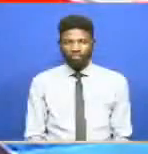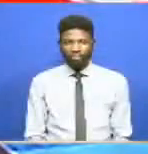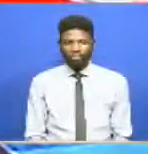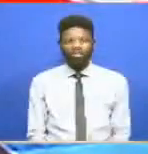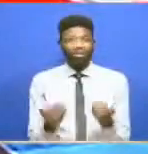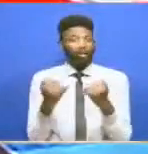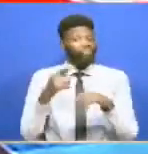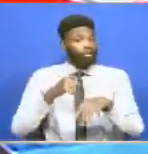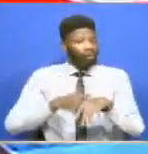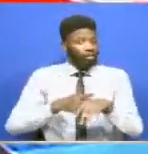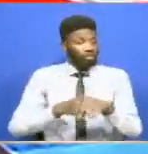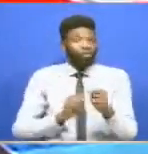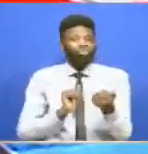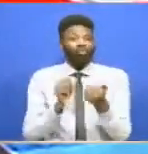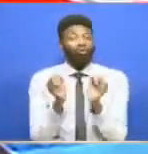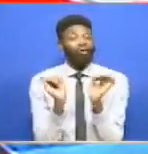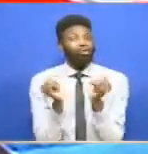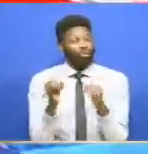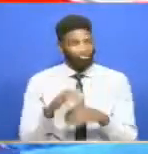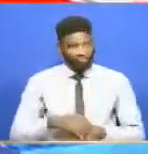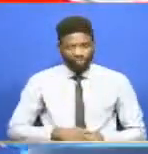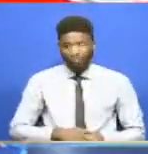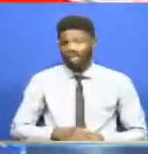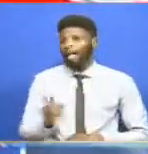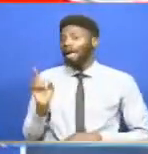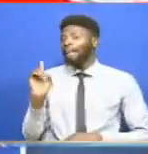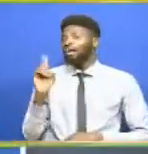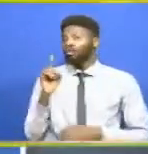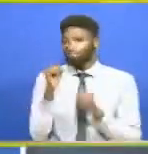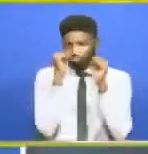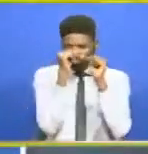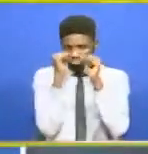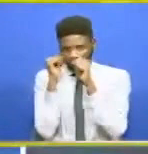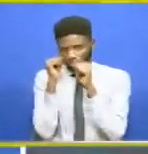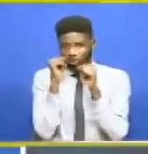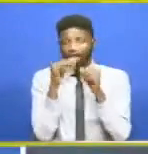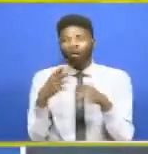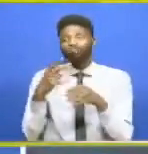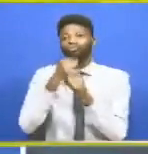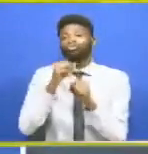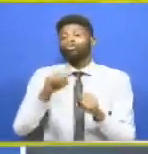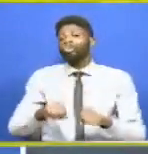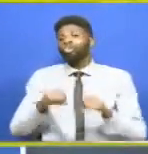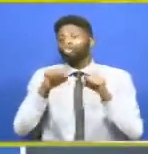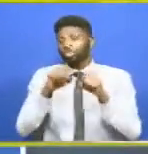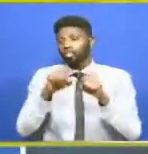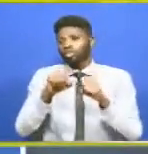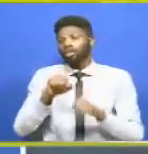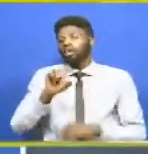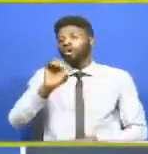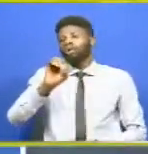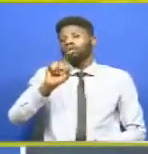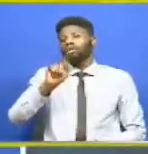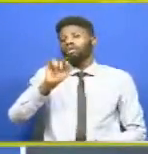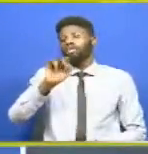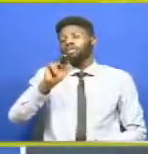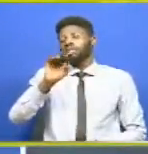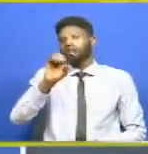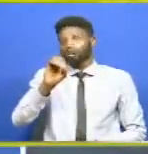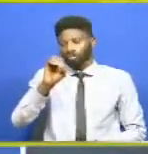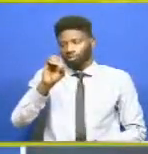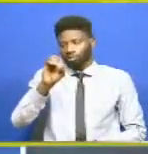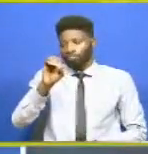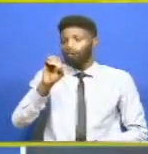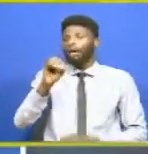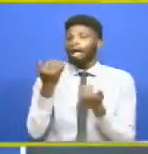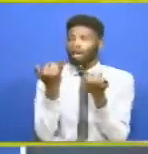It's now time for the sports news. Nairobi Boxing Association Chairman Kennedy Otieno has backed Sports Cabinet Secretary Ambassador